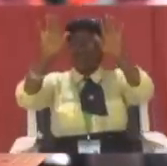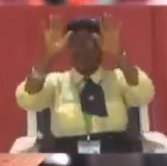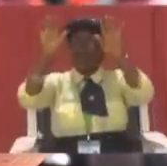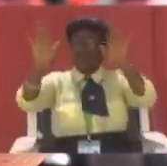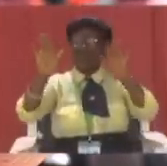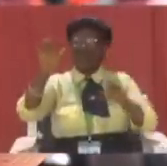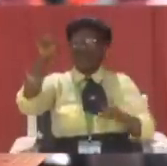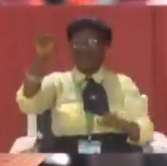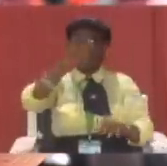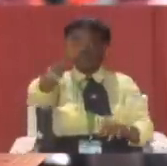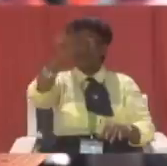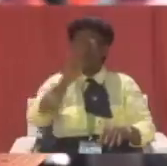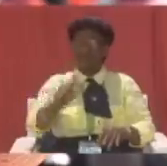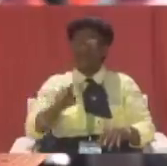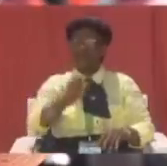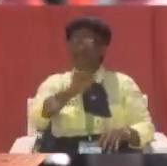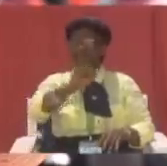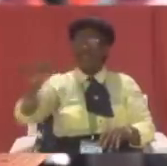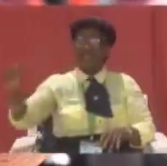A wonder,